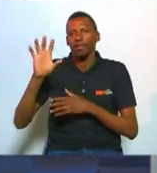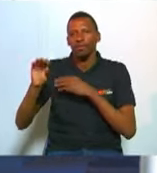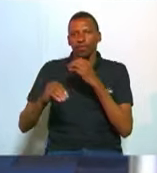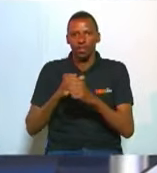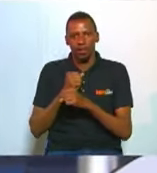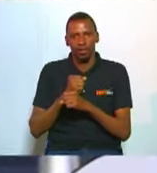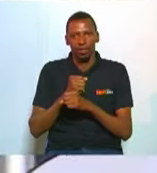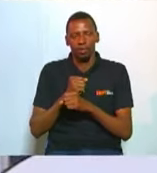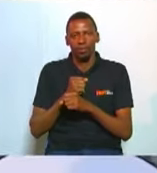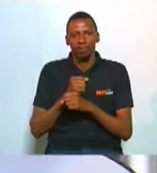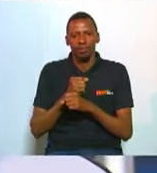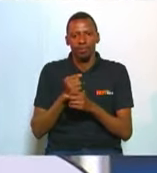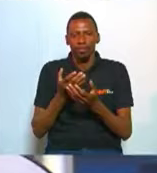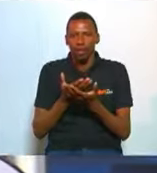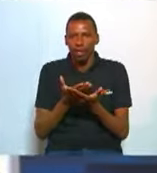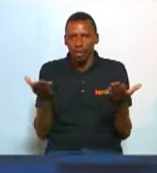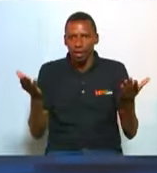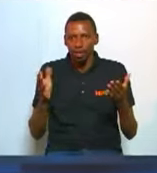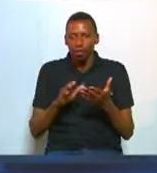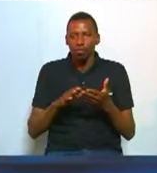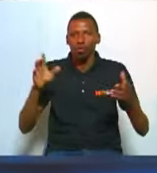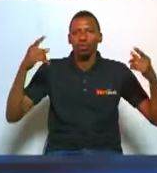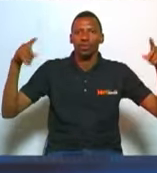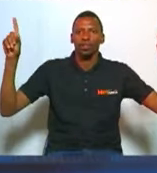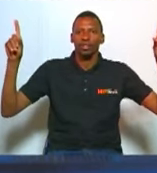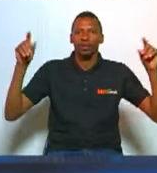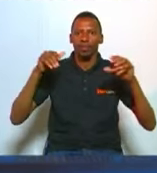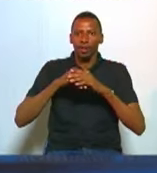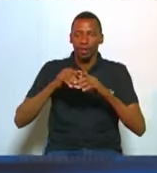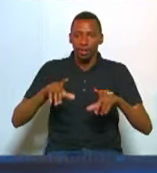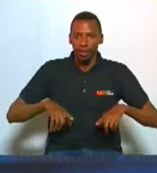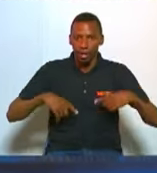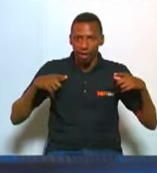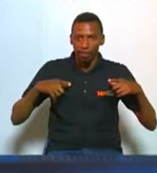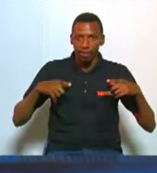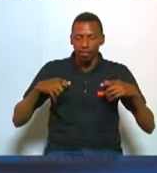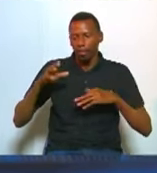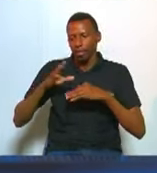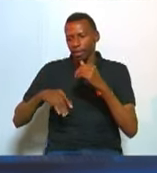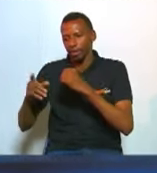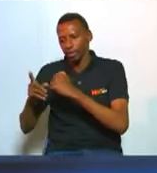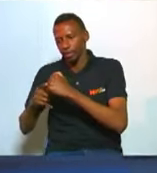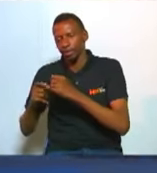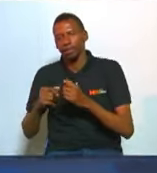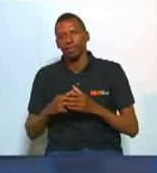They were more successful in life than 6.